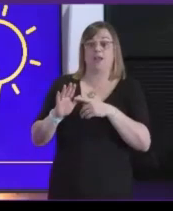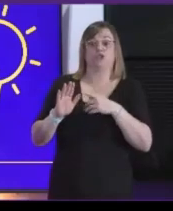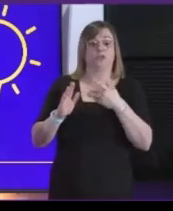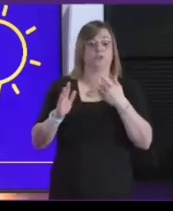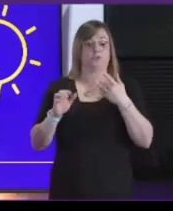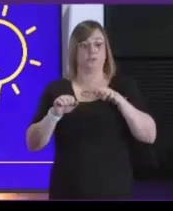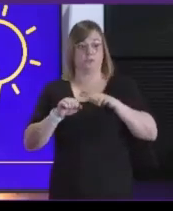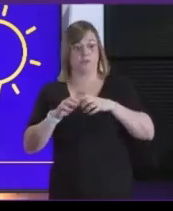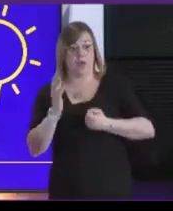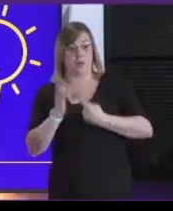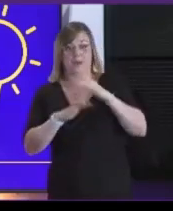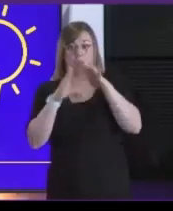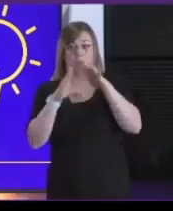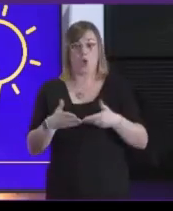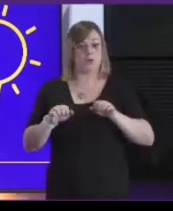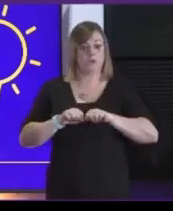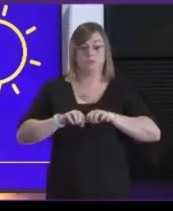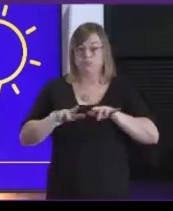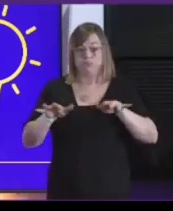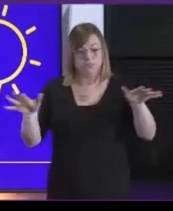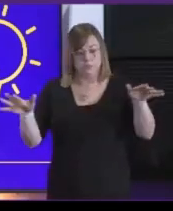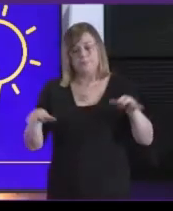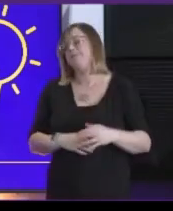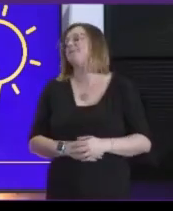across the globe.